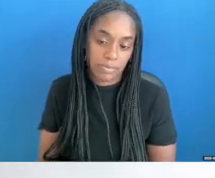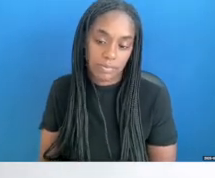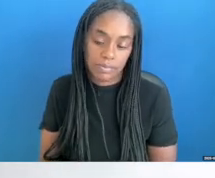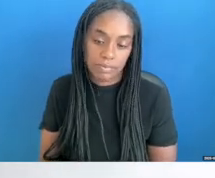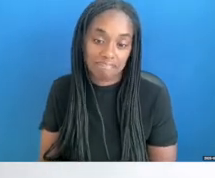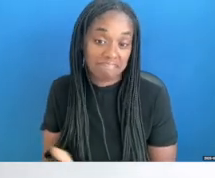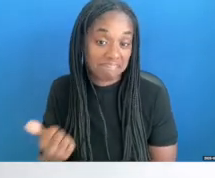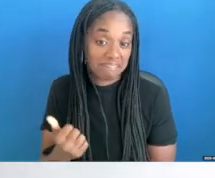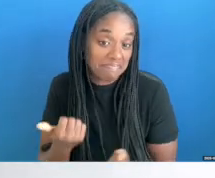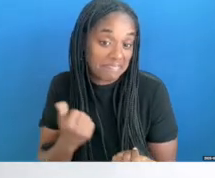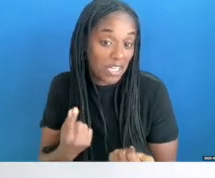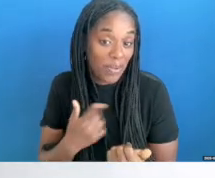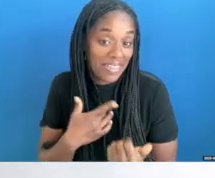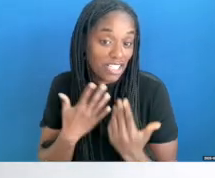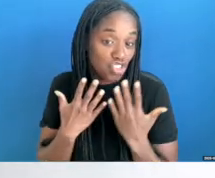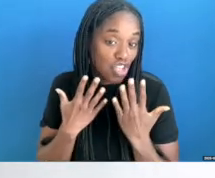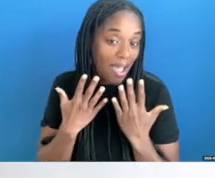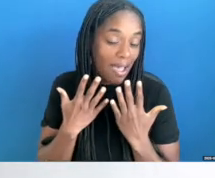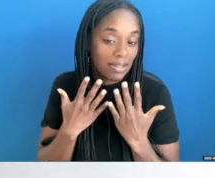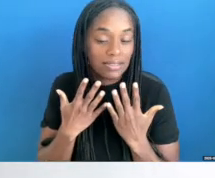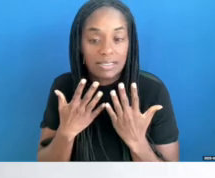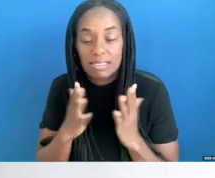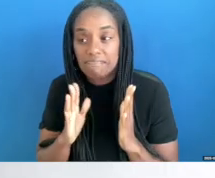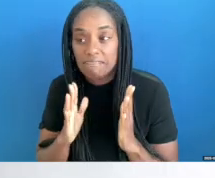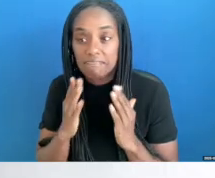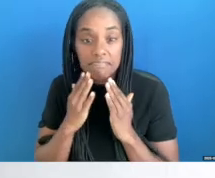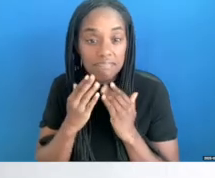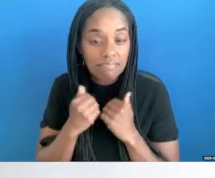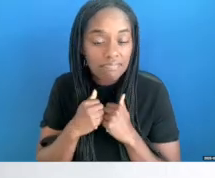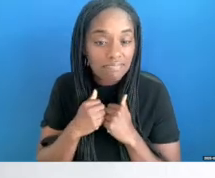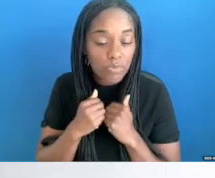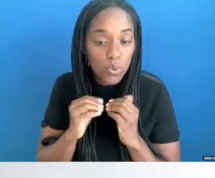anyone's feeling shy, and no emails have come in.